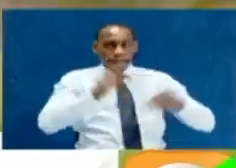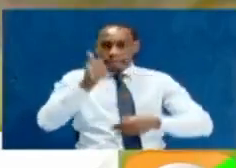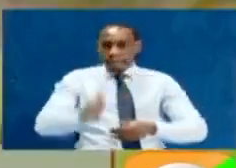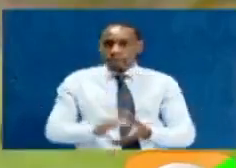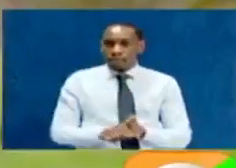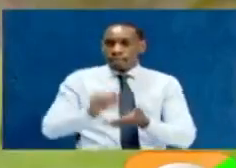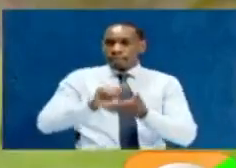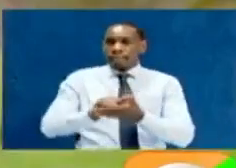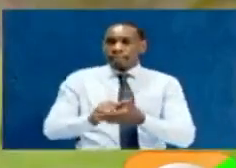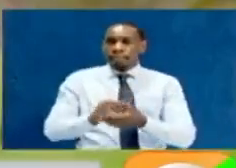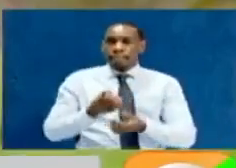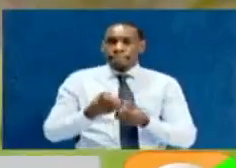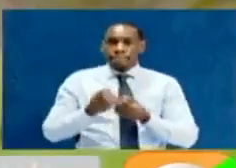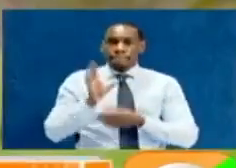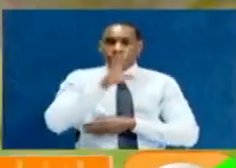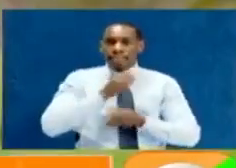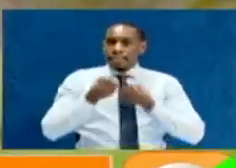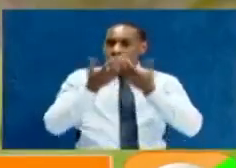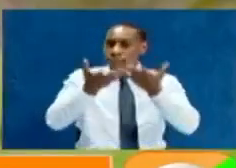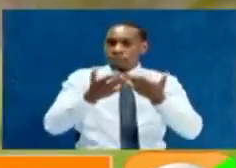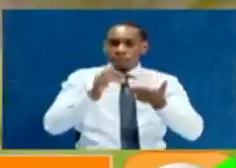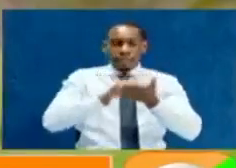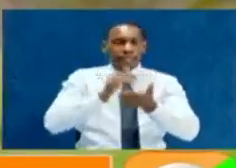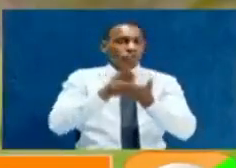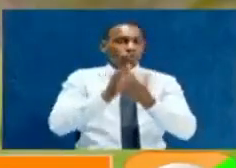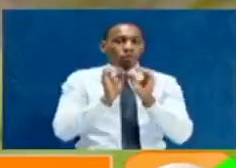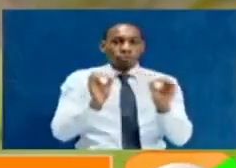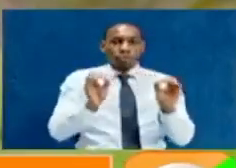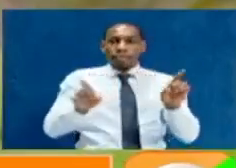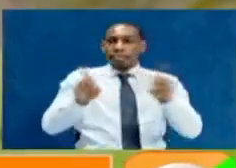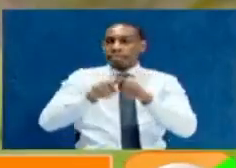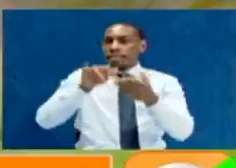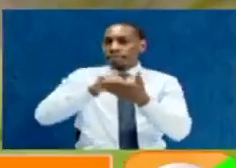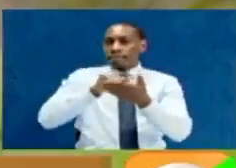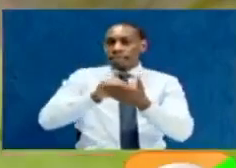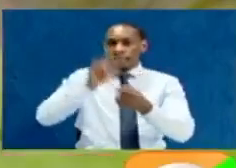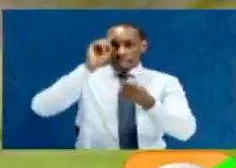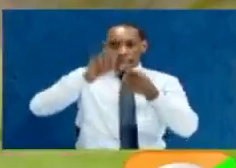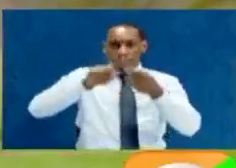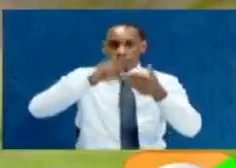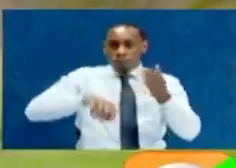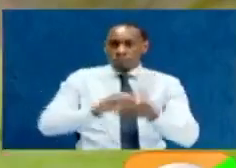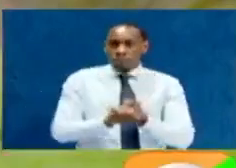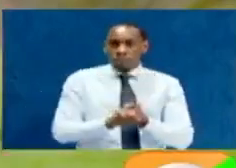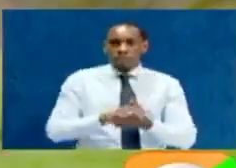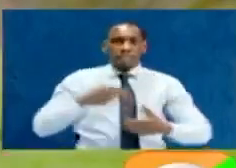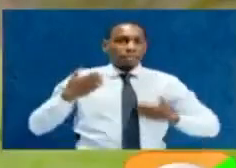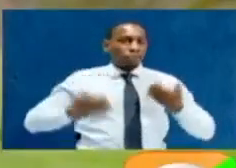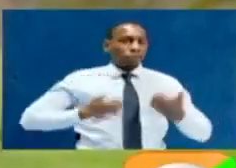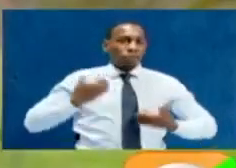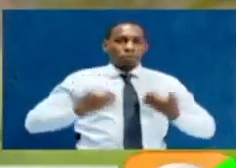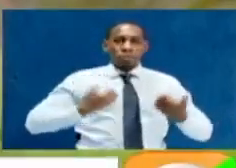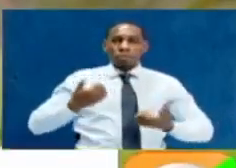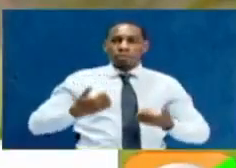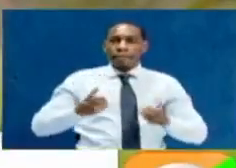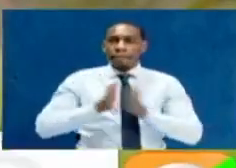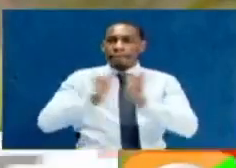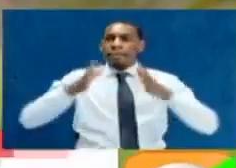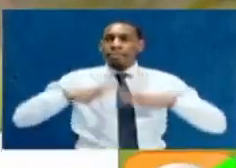is misinformation, that is malice, and that is just intended to whip the emotions of the